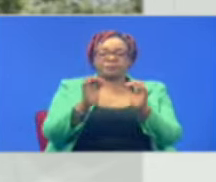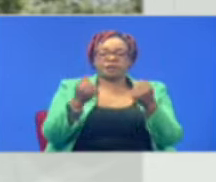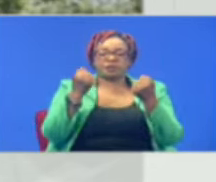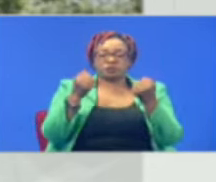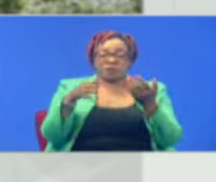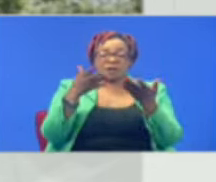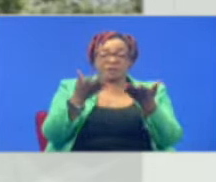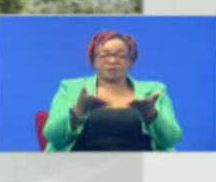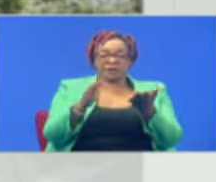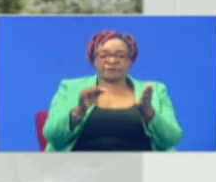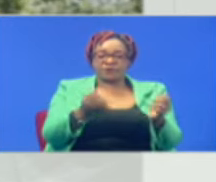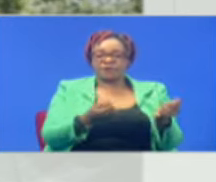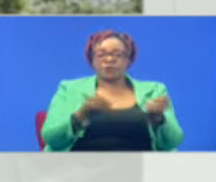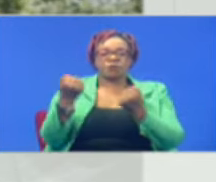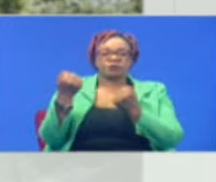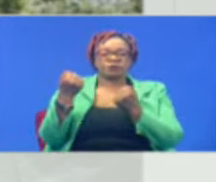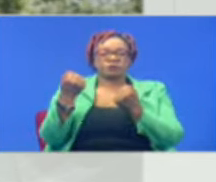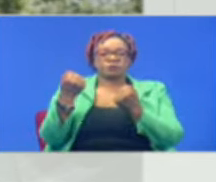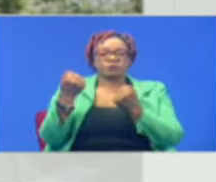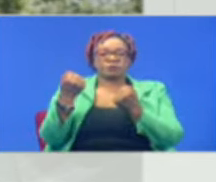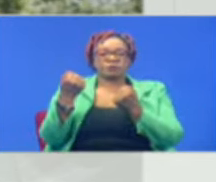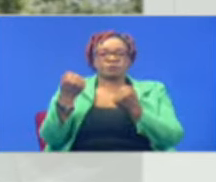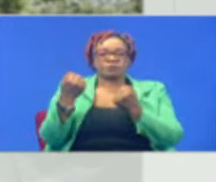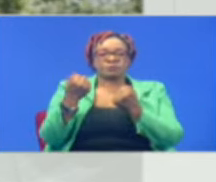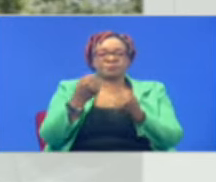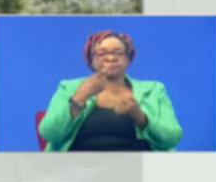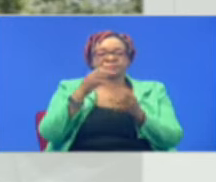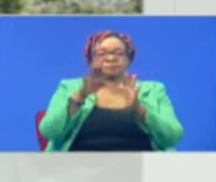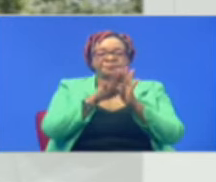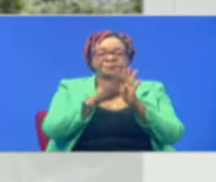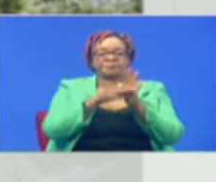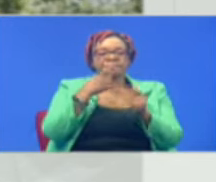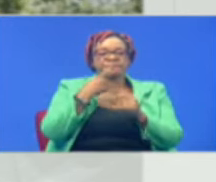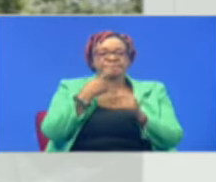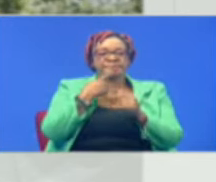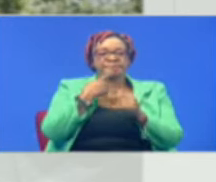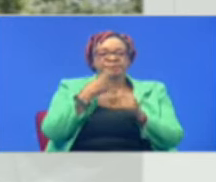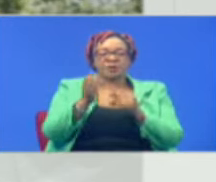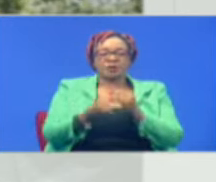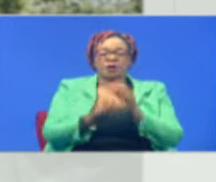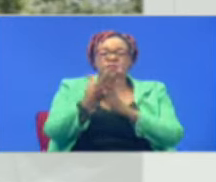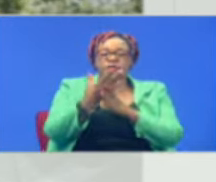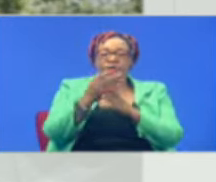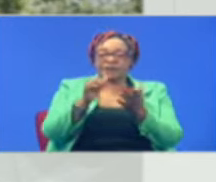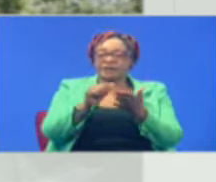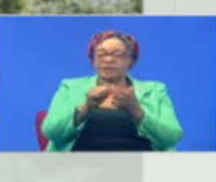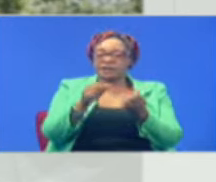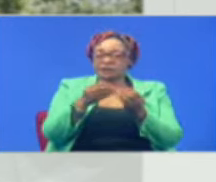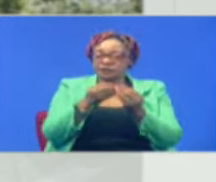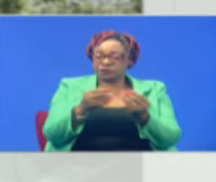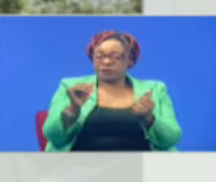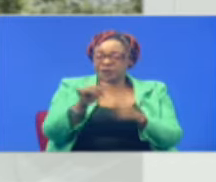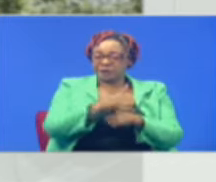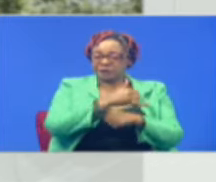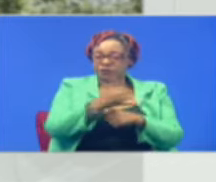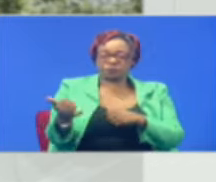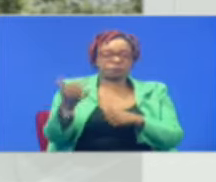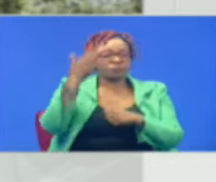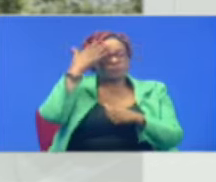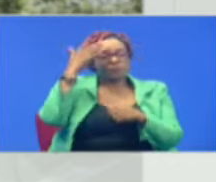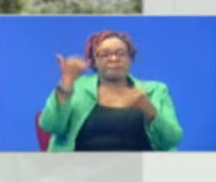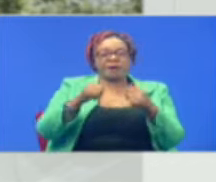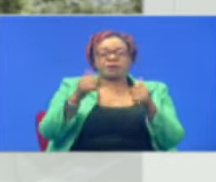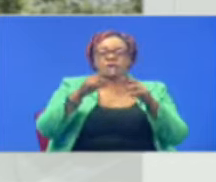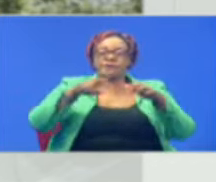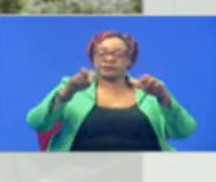for evacuation operations. The statement goes on to say that the cause of the crash is yet to be established and investigations